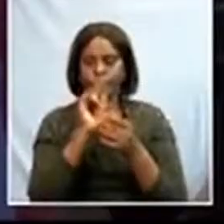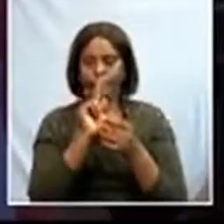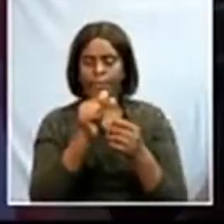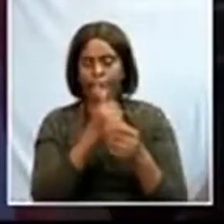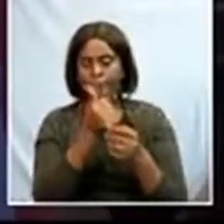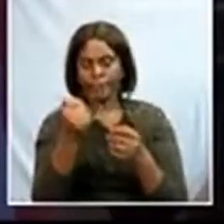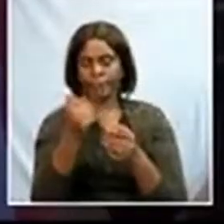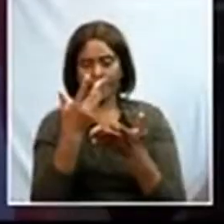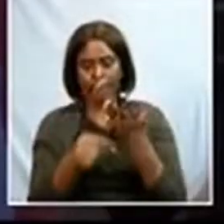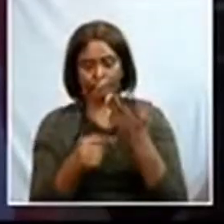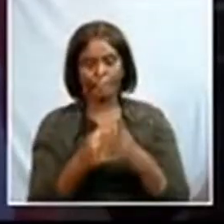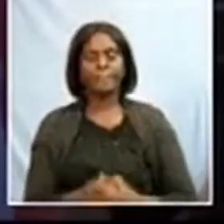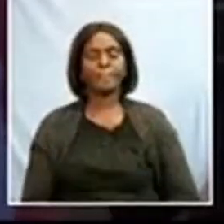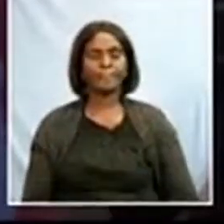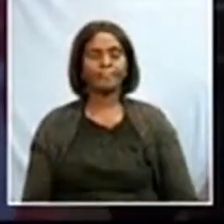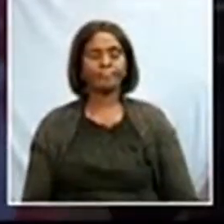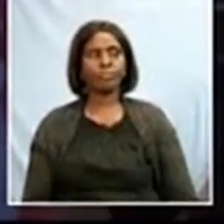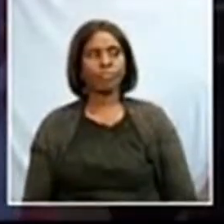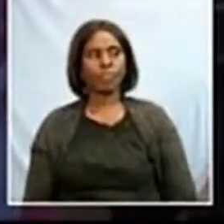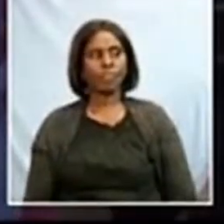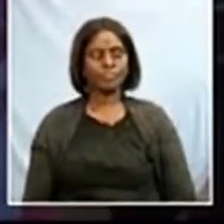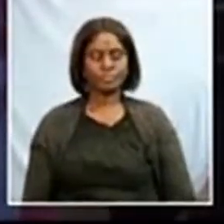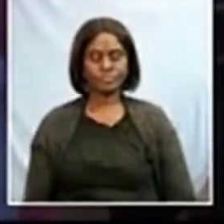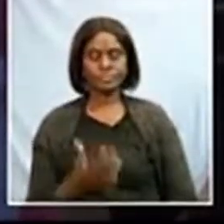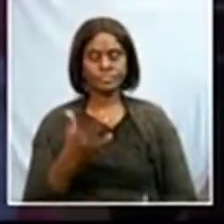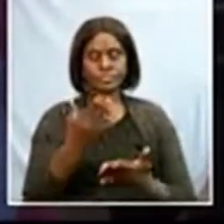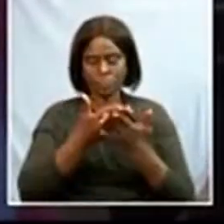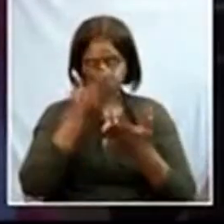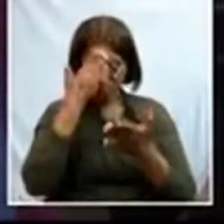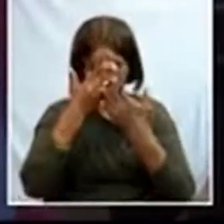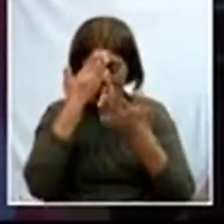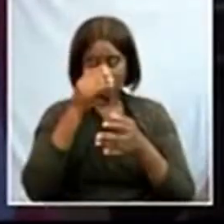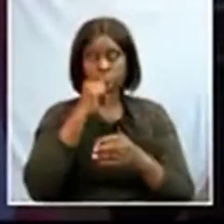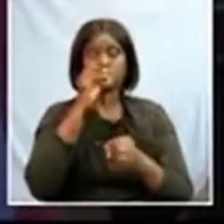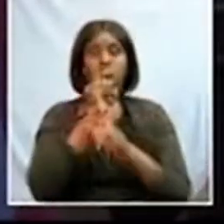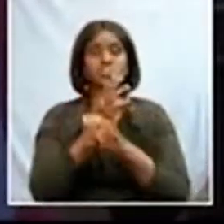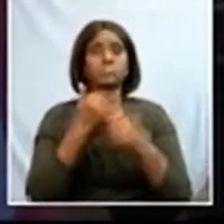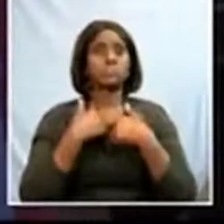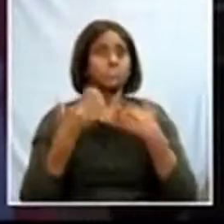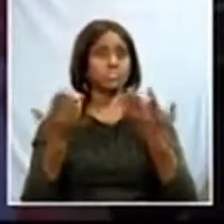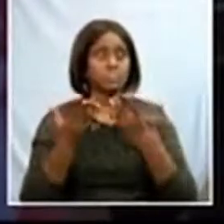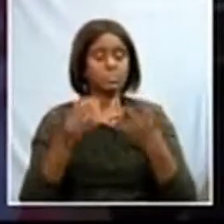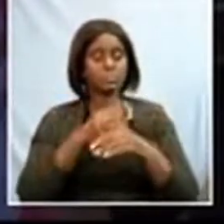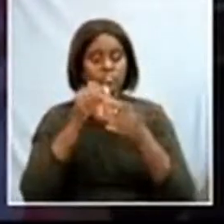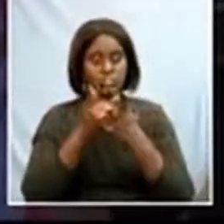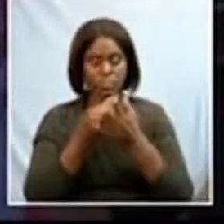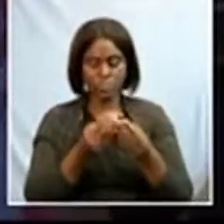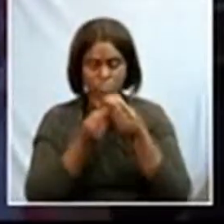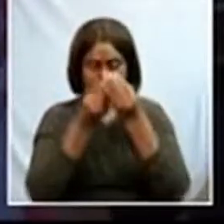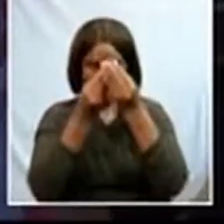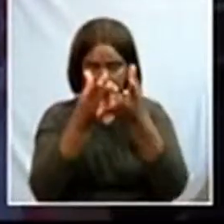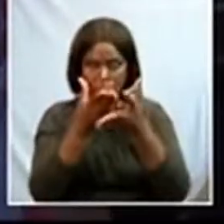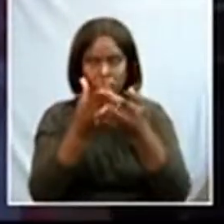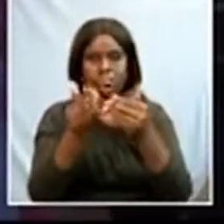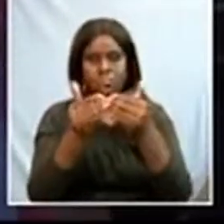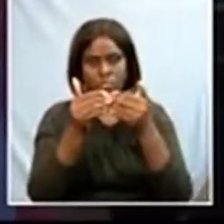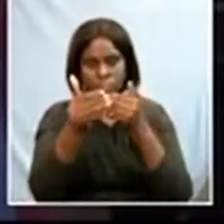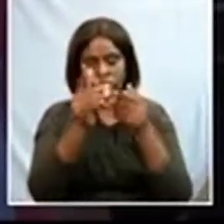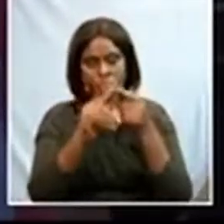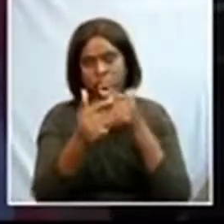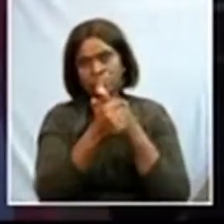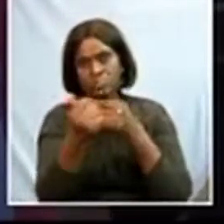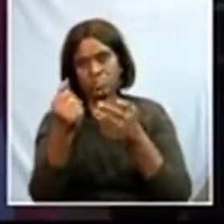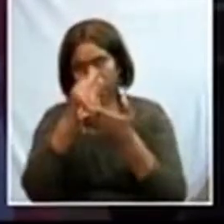other resolution was that in case those students were not willing, the offer be extended to